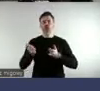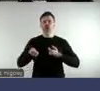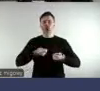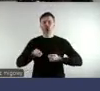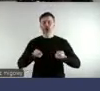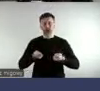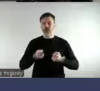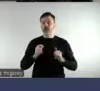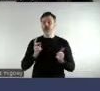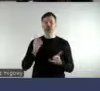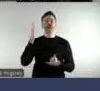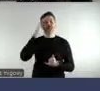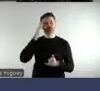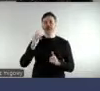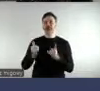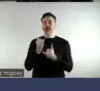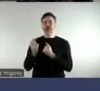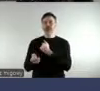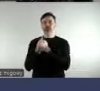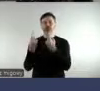the emergency